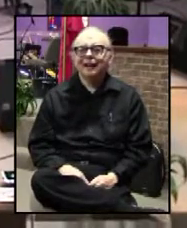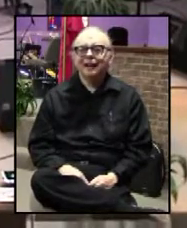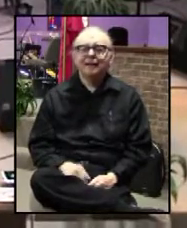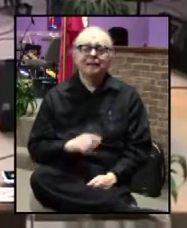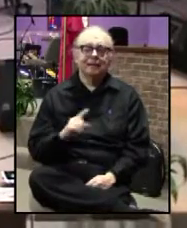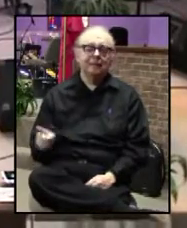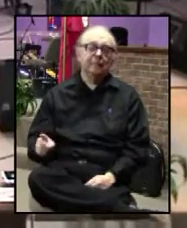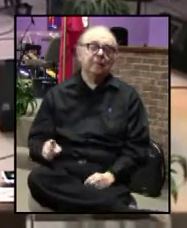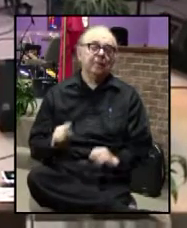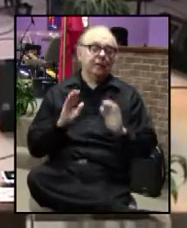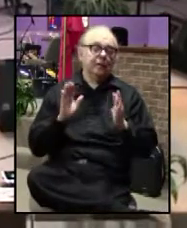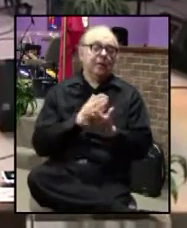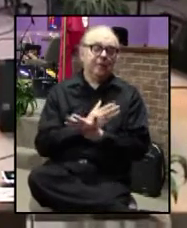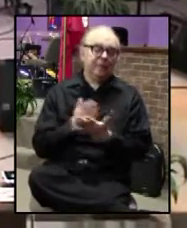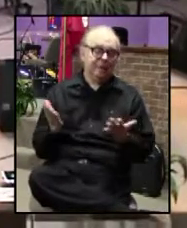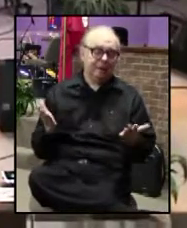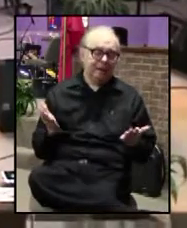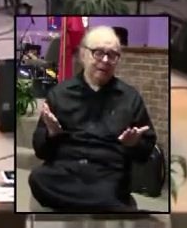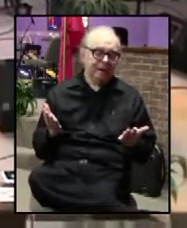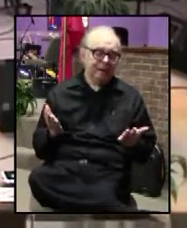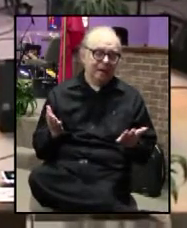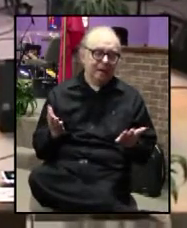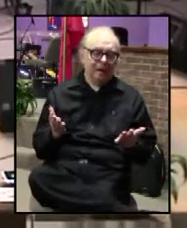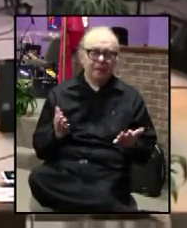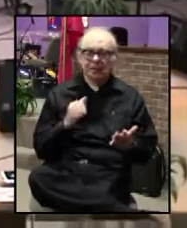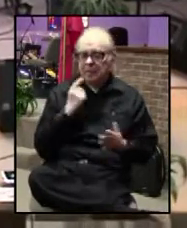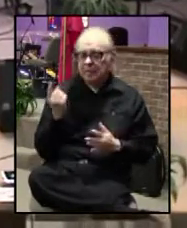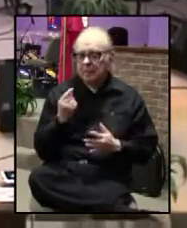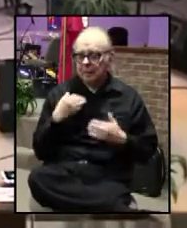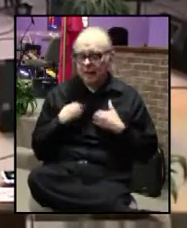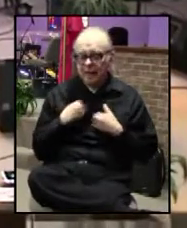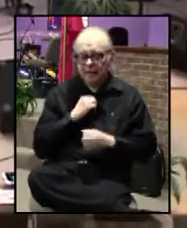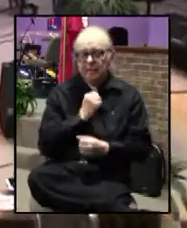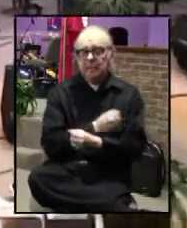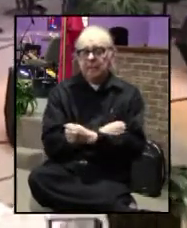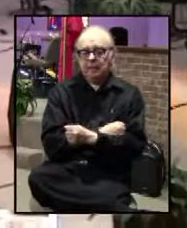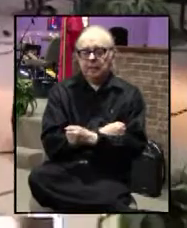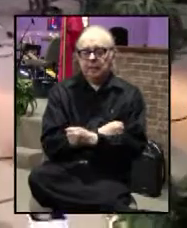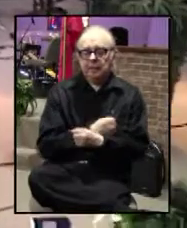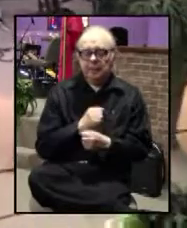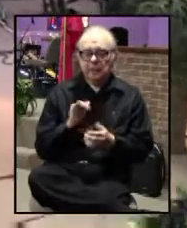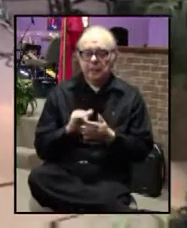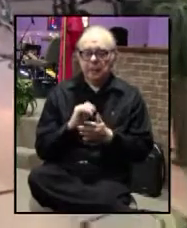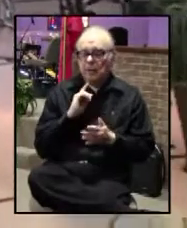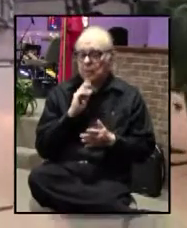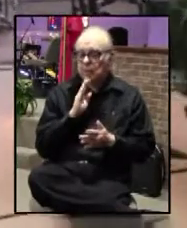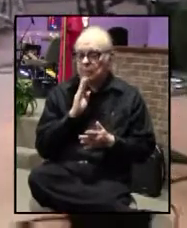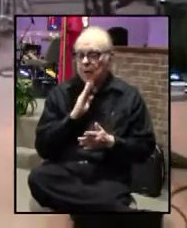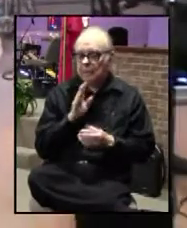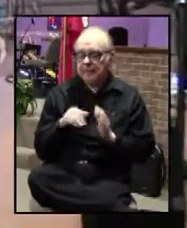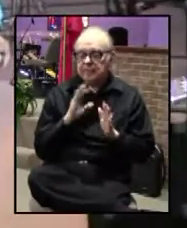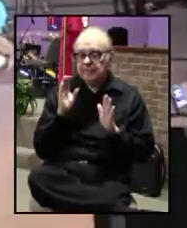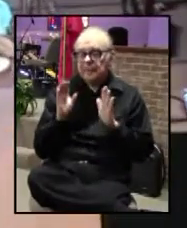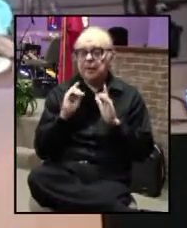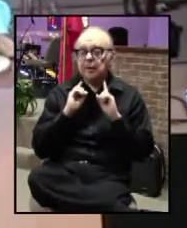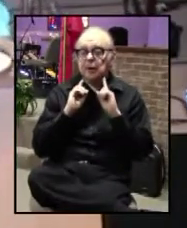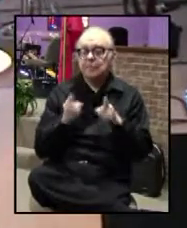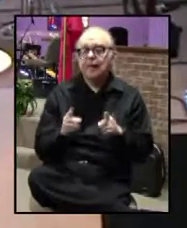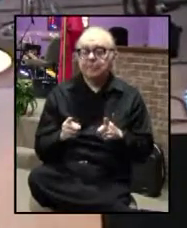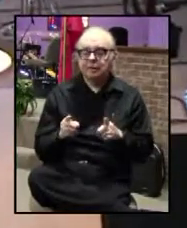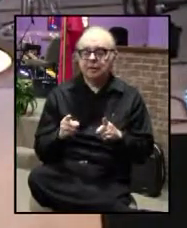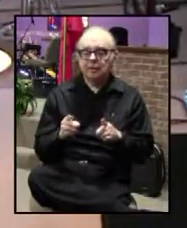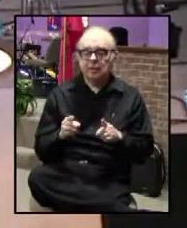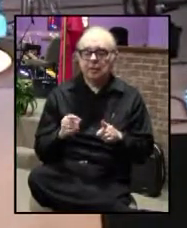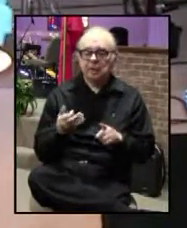There are great things that are there. And not only does he have the authority, we talked about the command. In